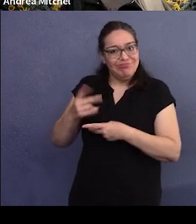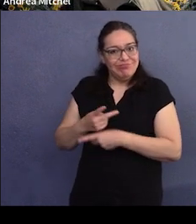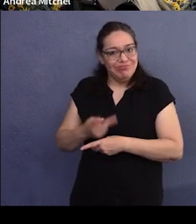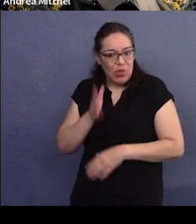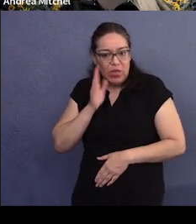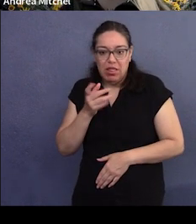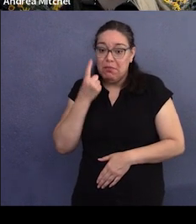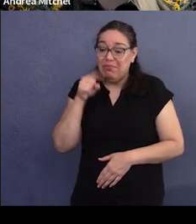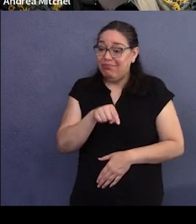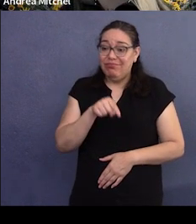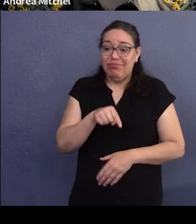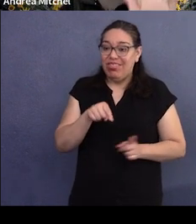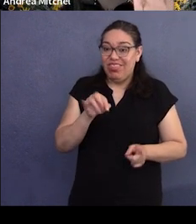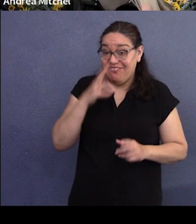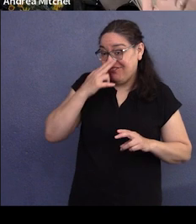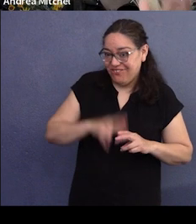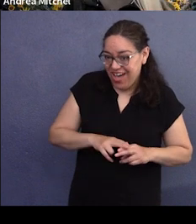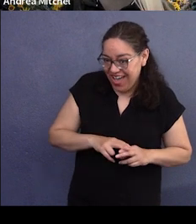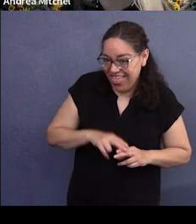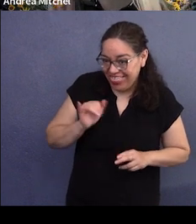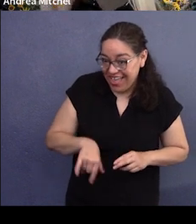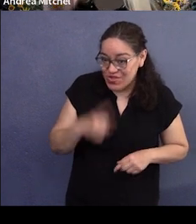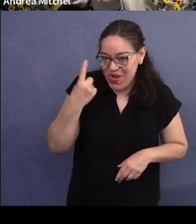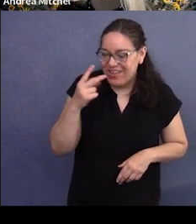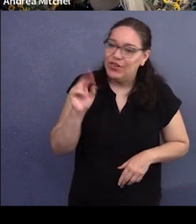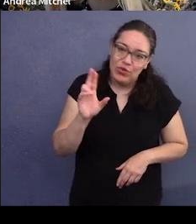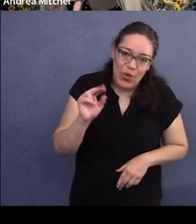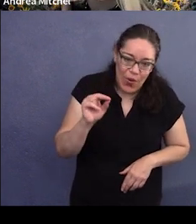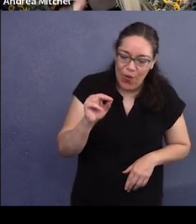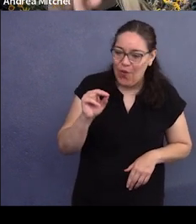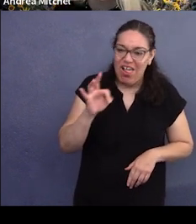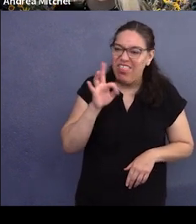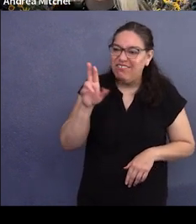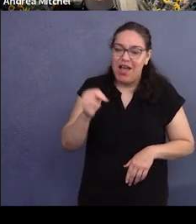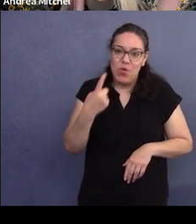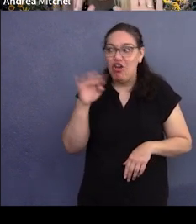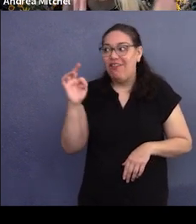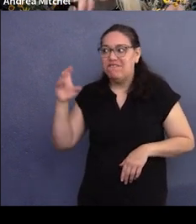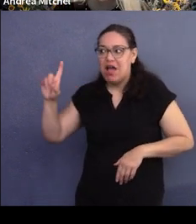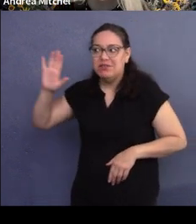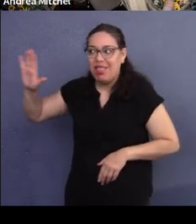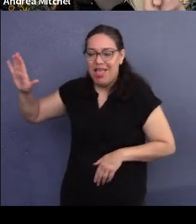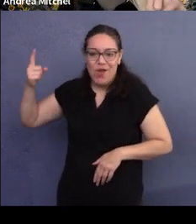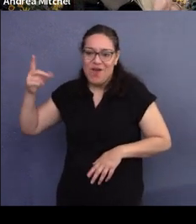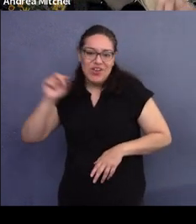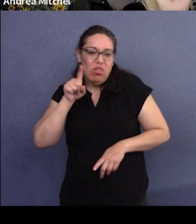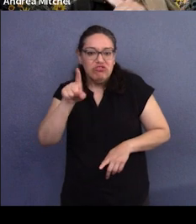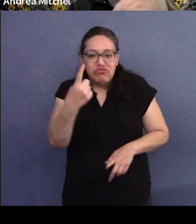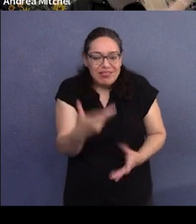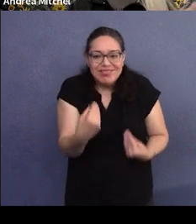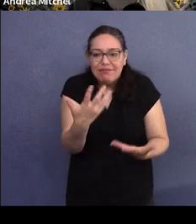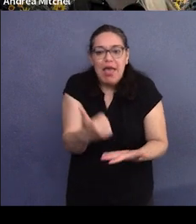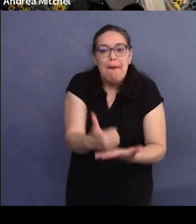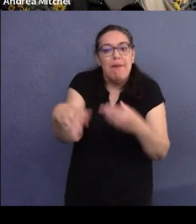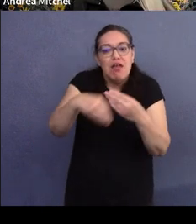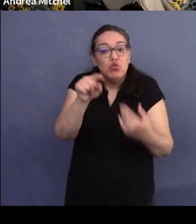the fun one though. This isn't the fun one. This is something that I'm just giving you so you don't have to worry about totaling it. There you go. So you